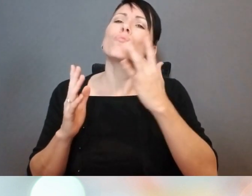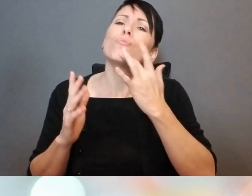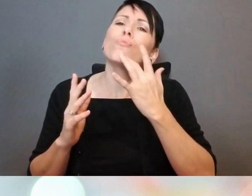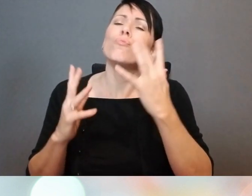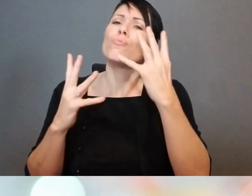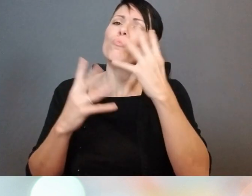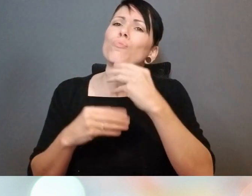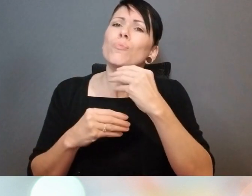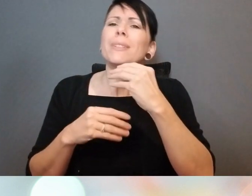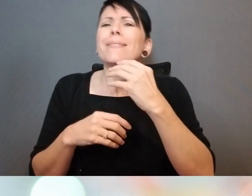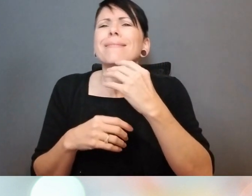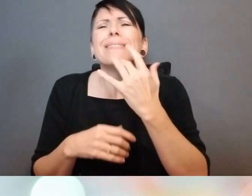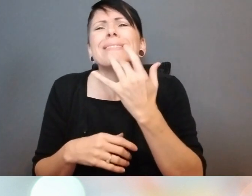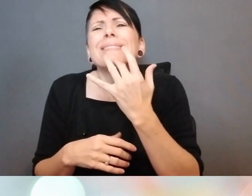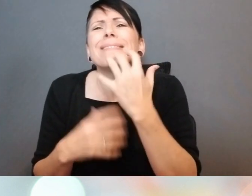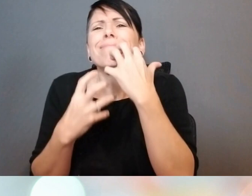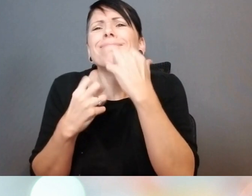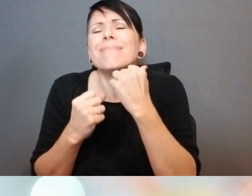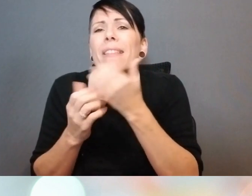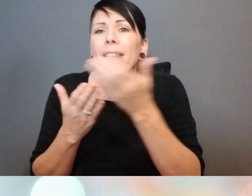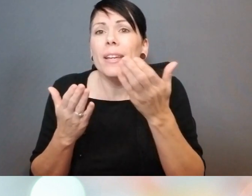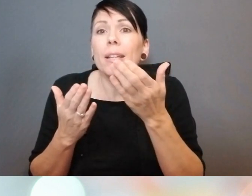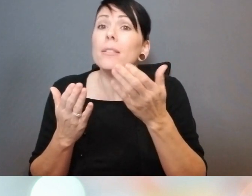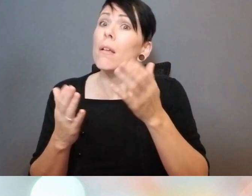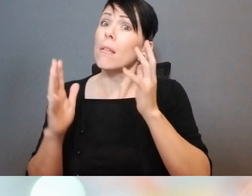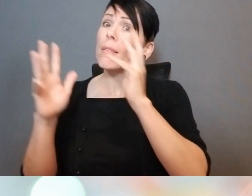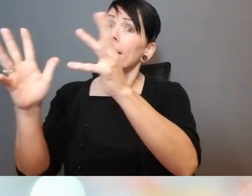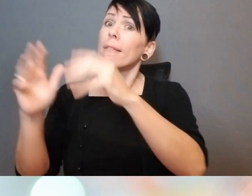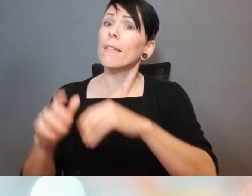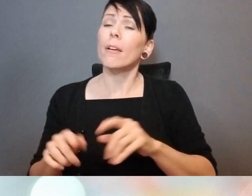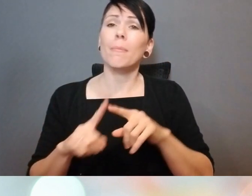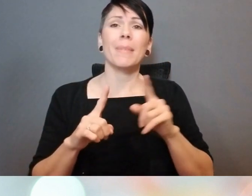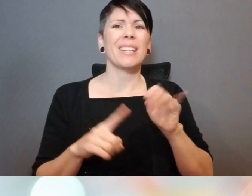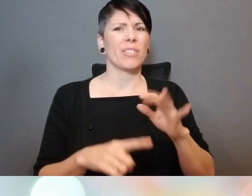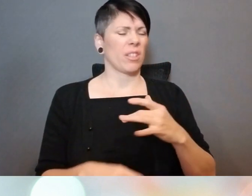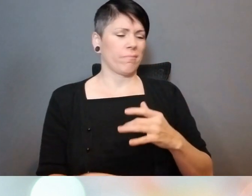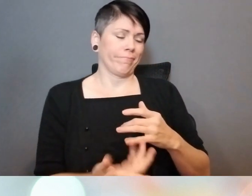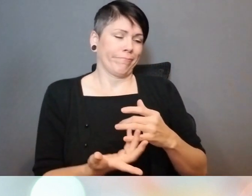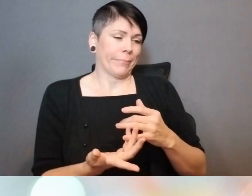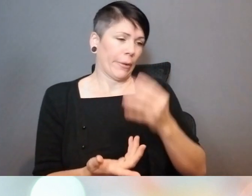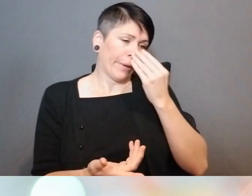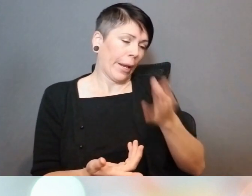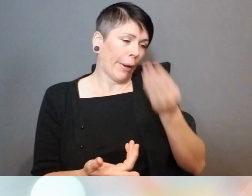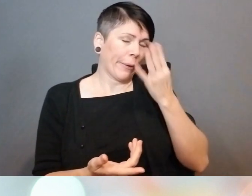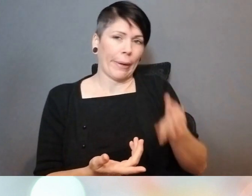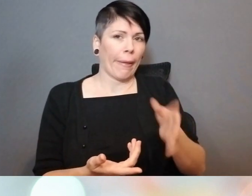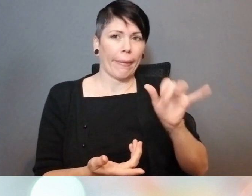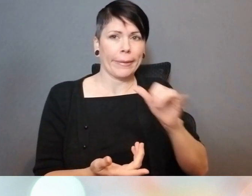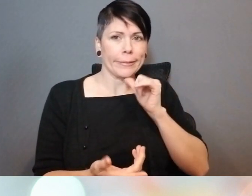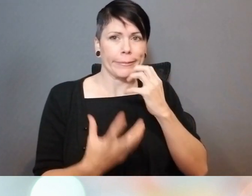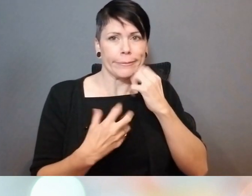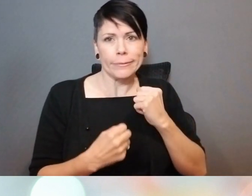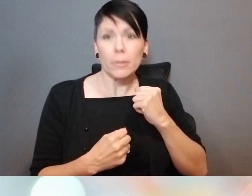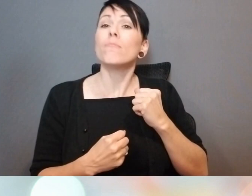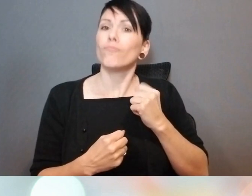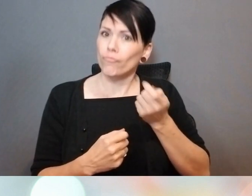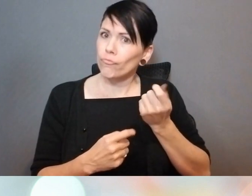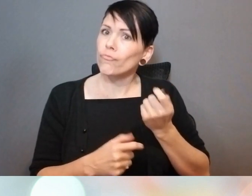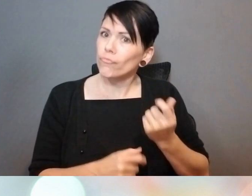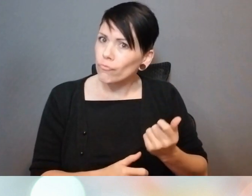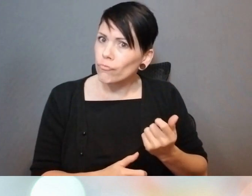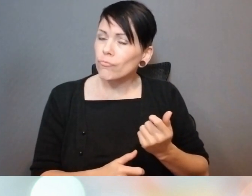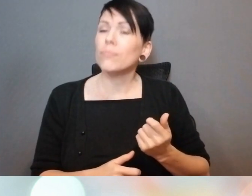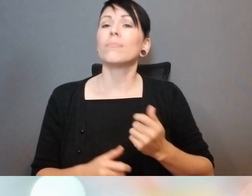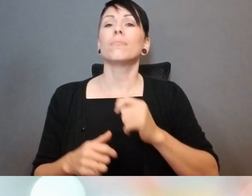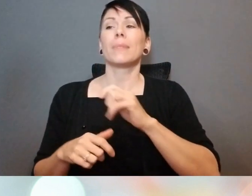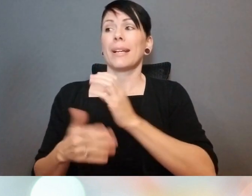where you can enjoy them. Repeat with regularity. Adding declutter sessions to your calendar helps. Even a little bit less stuff will help make home